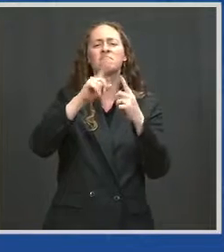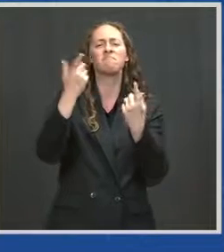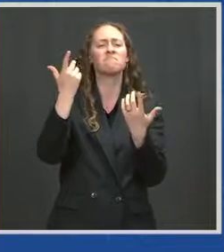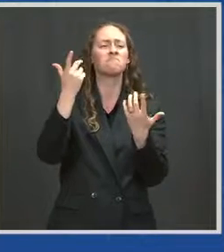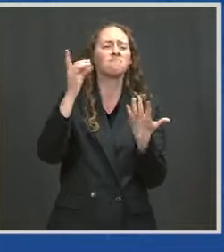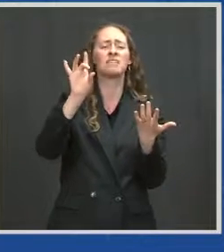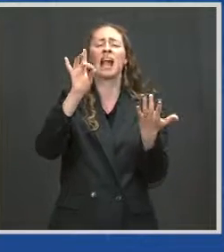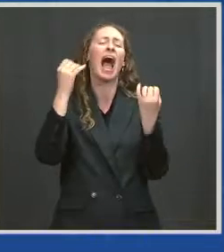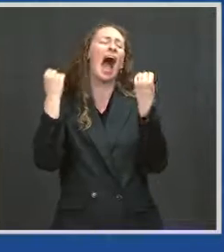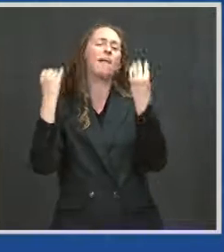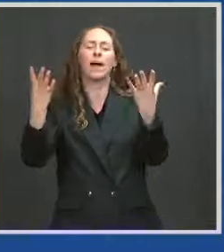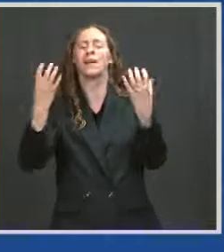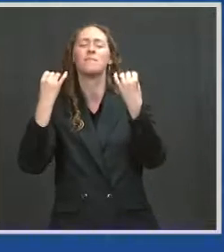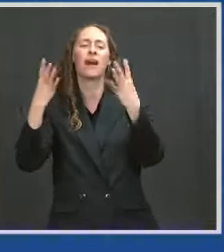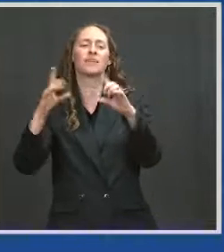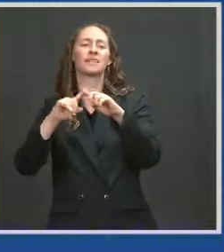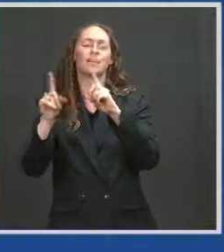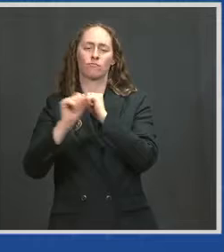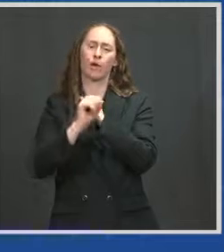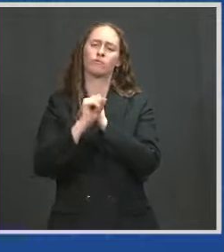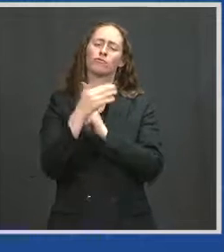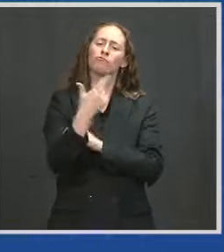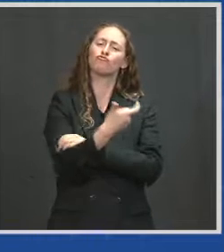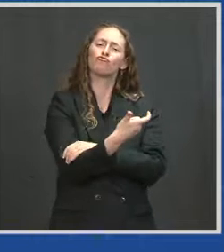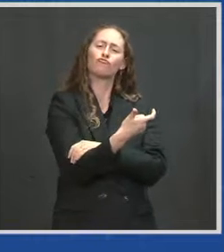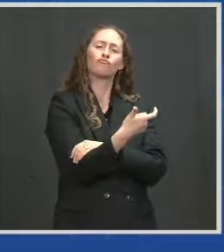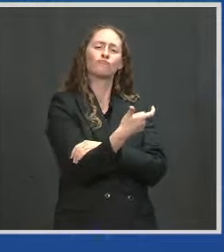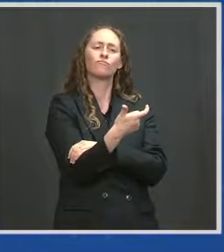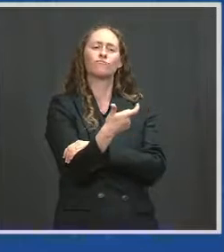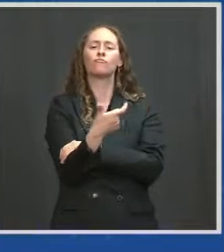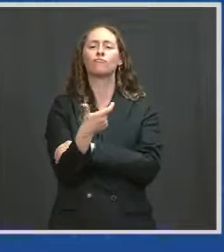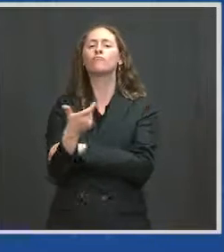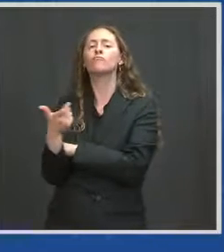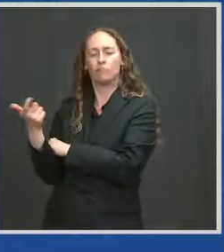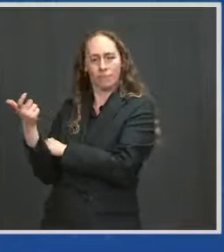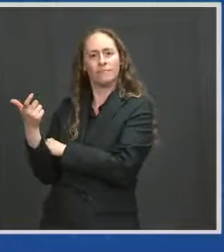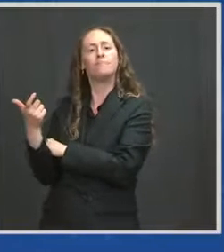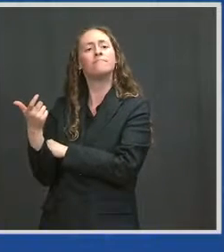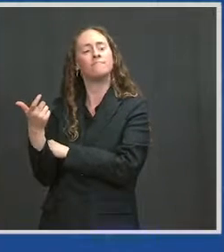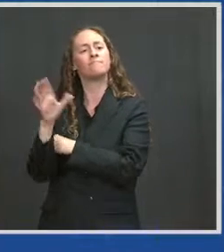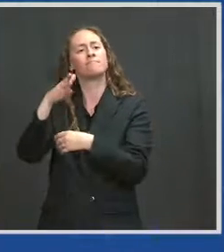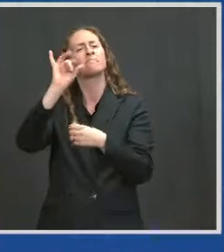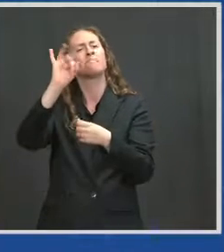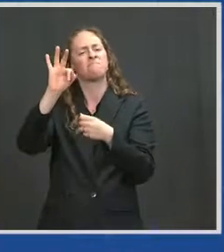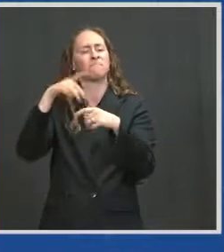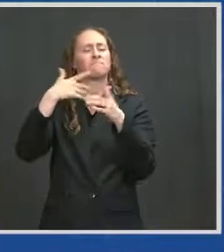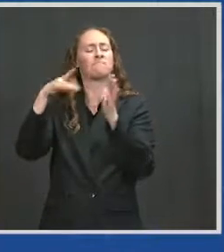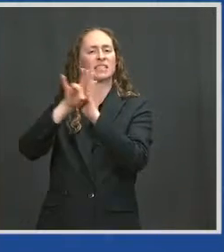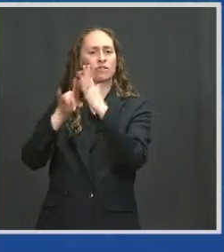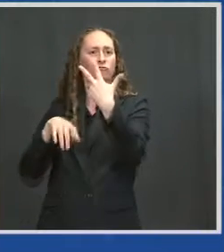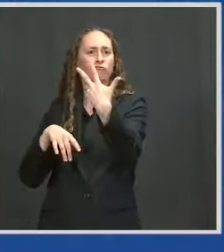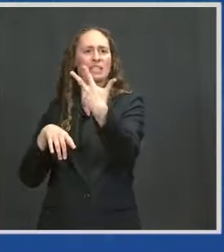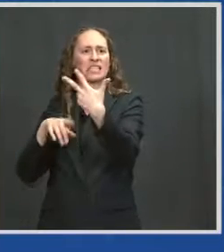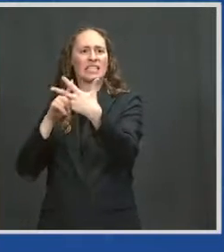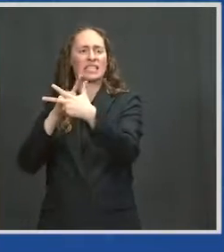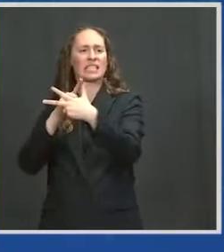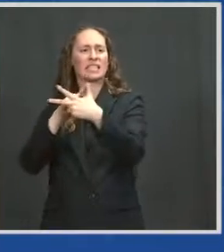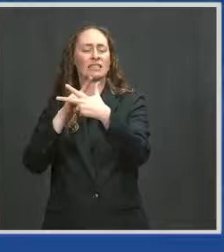5 have mixed race couples in them. That's not by accident. They're selling soap,